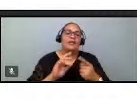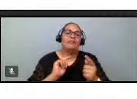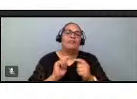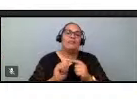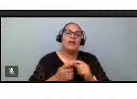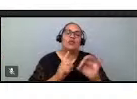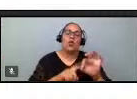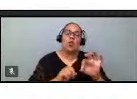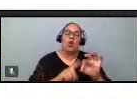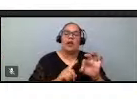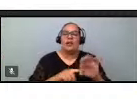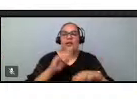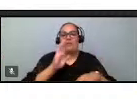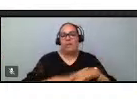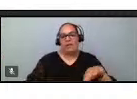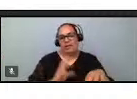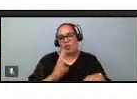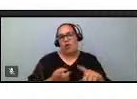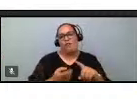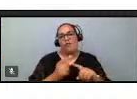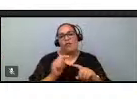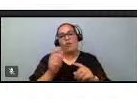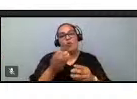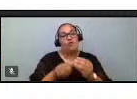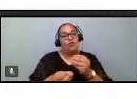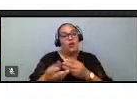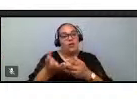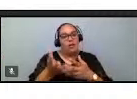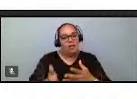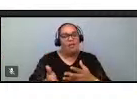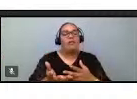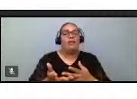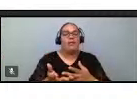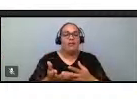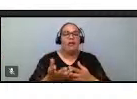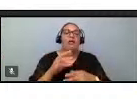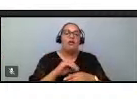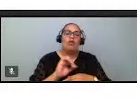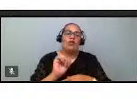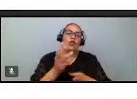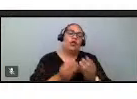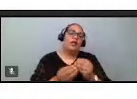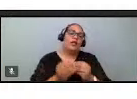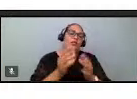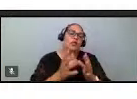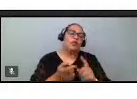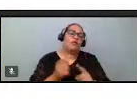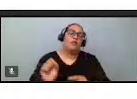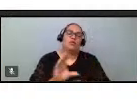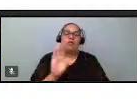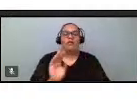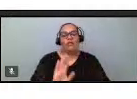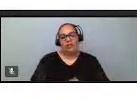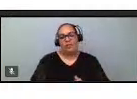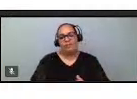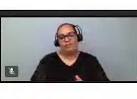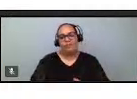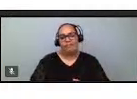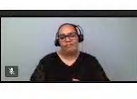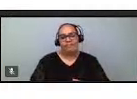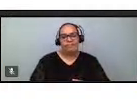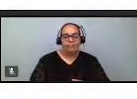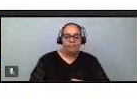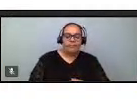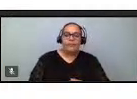a quality penalty from the retailer in Europe on the exporter from South Africa